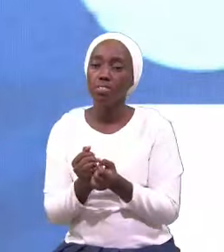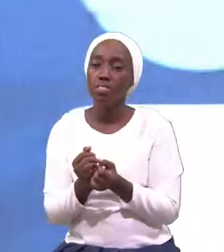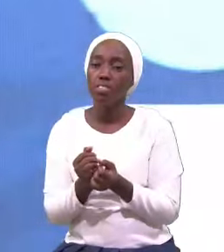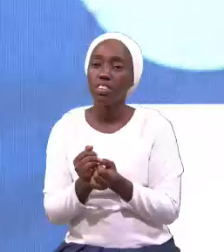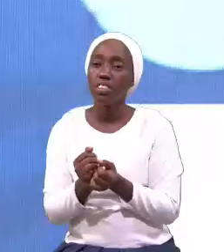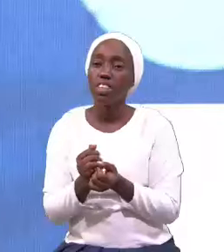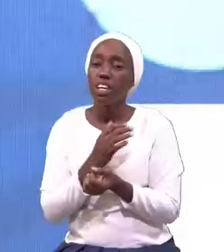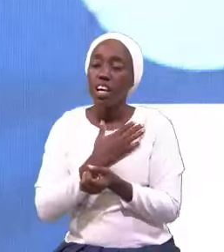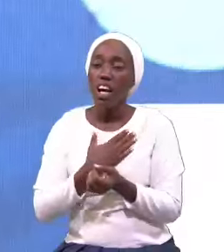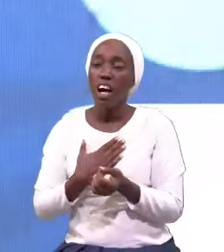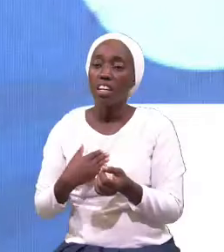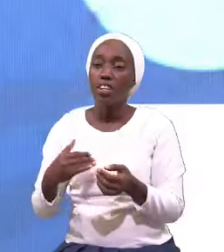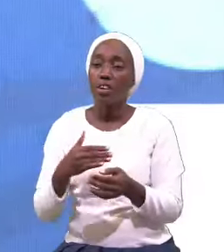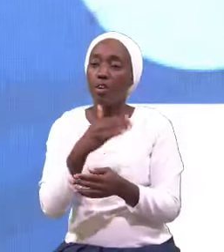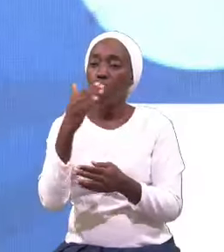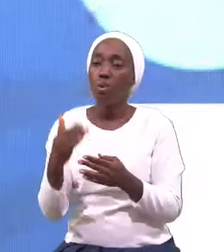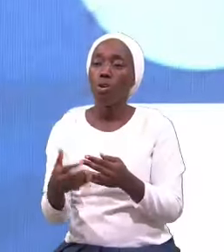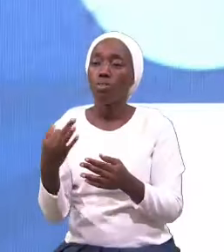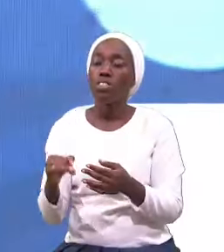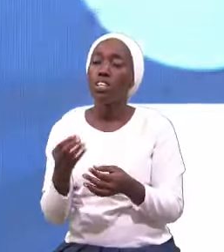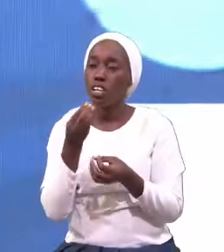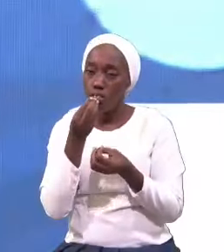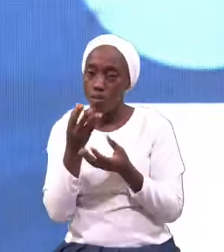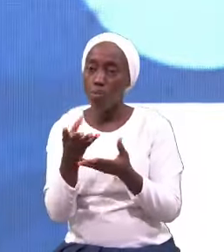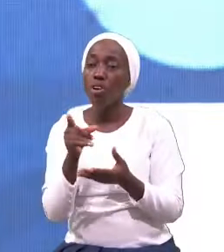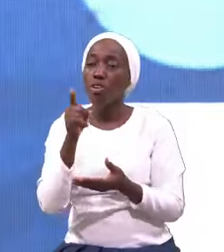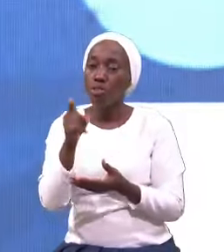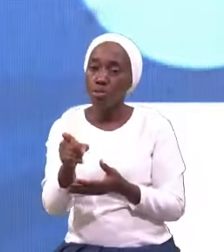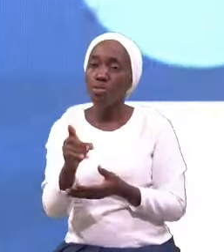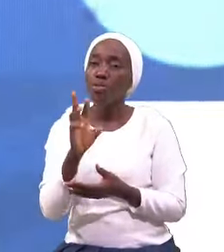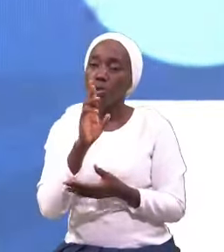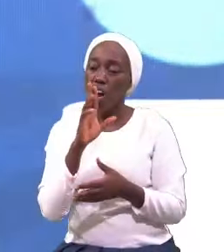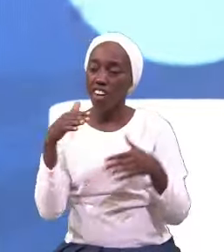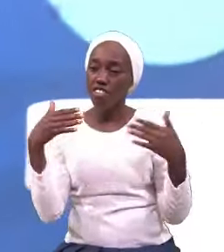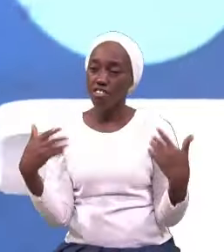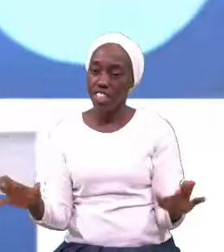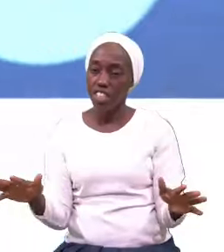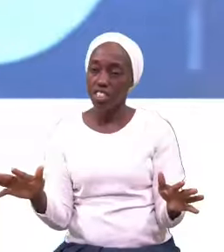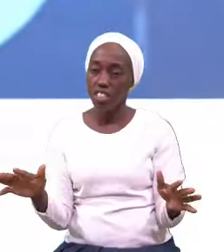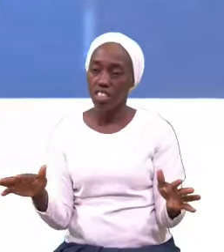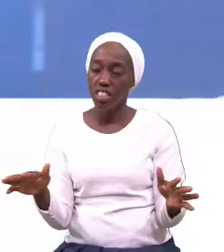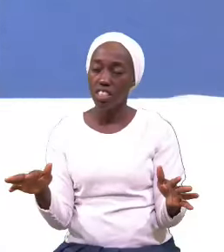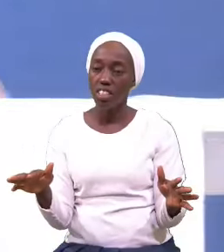And the conclusion of the information is, you are finished.